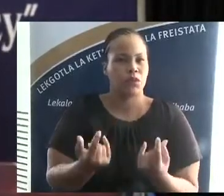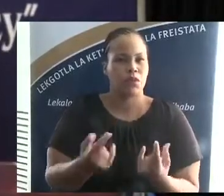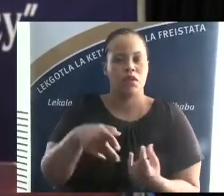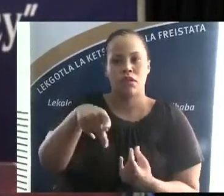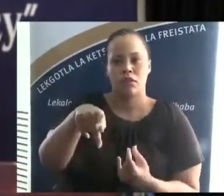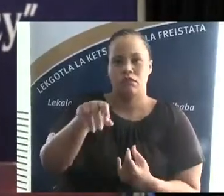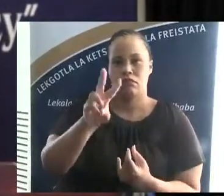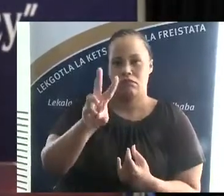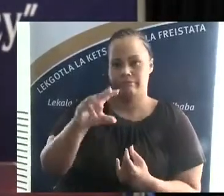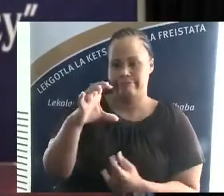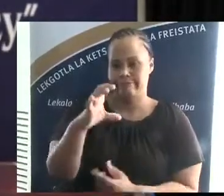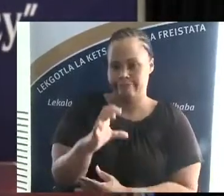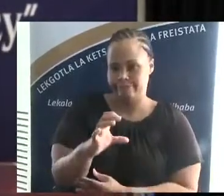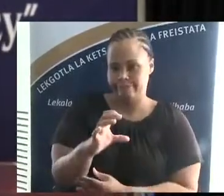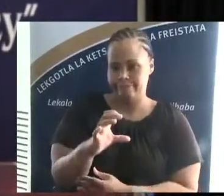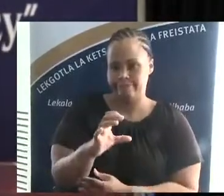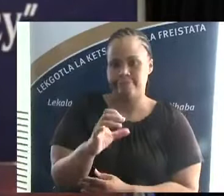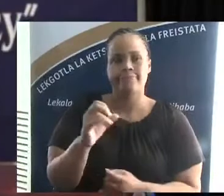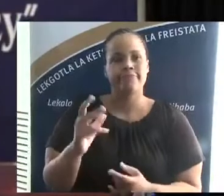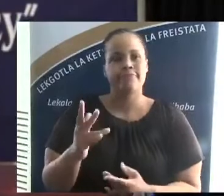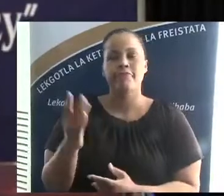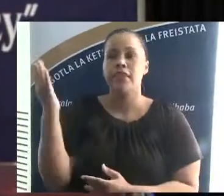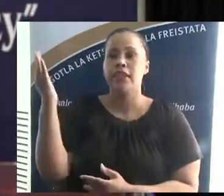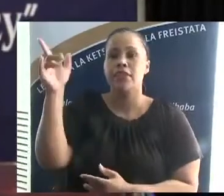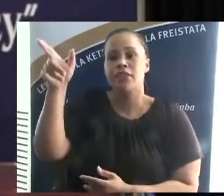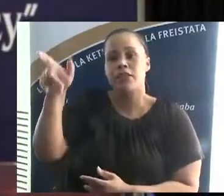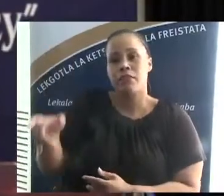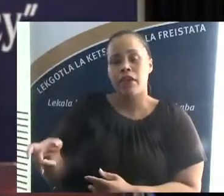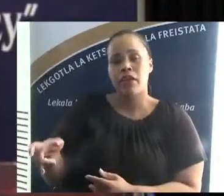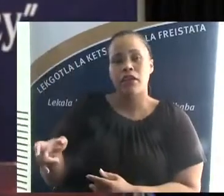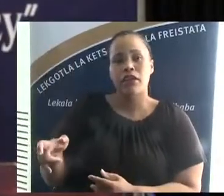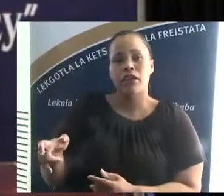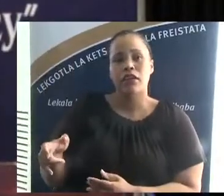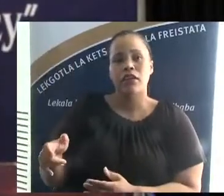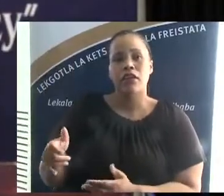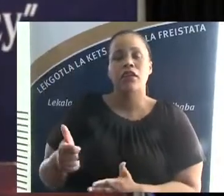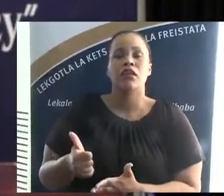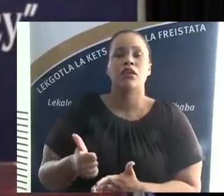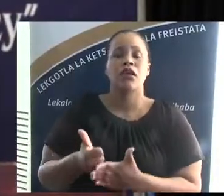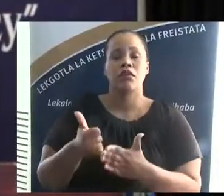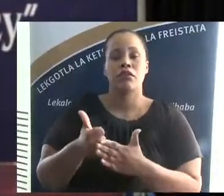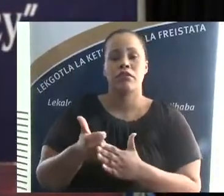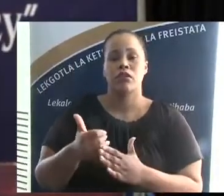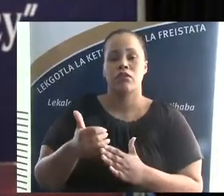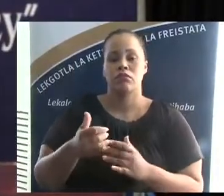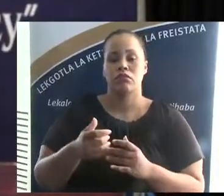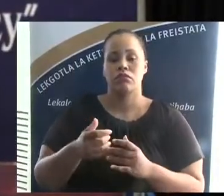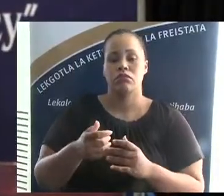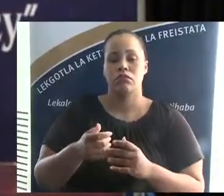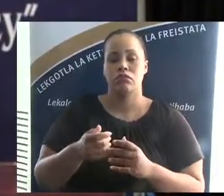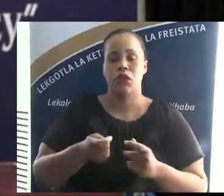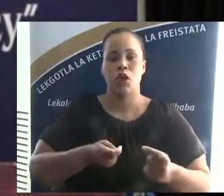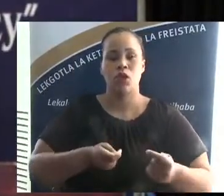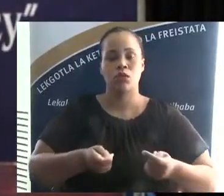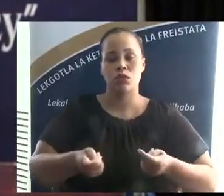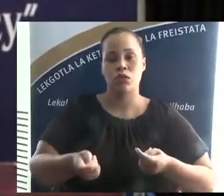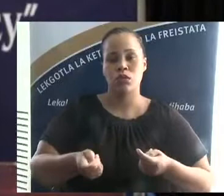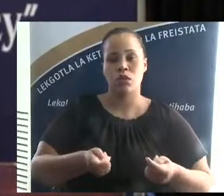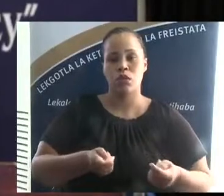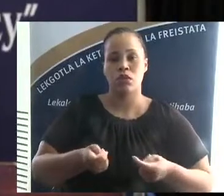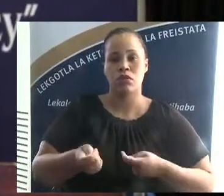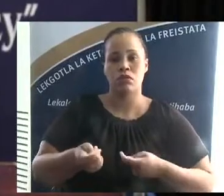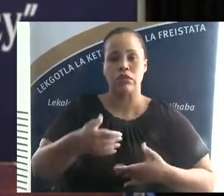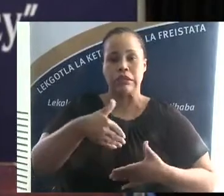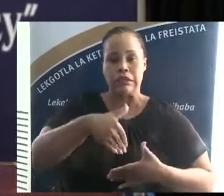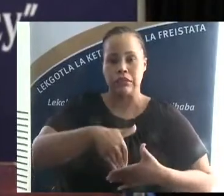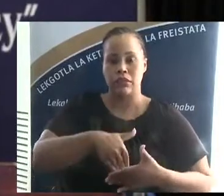and capacity building. Madam Speaker, to enhance the existing internal controls, the root causes for these transgressions